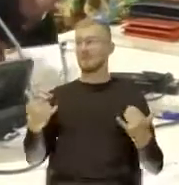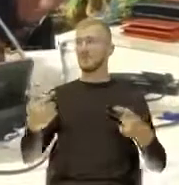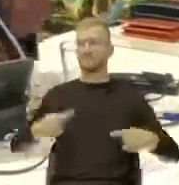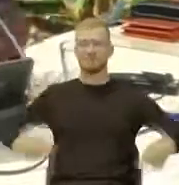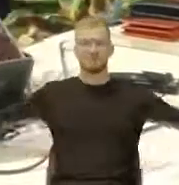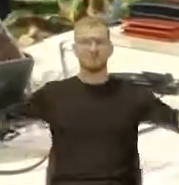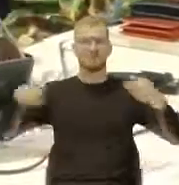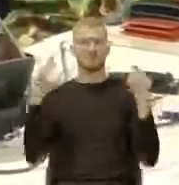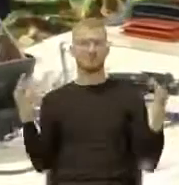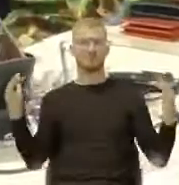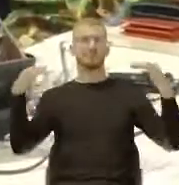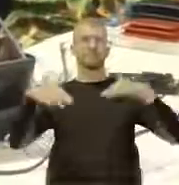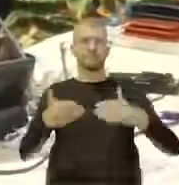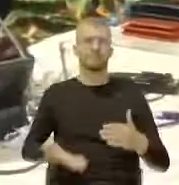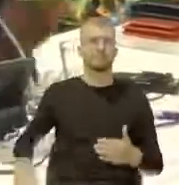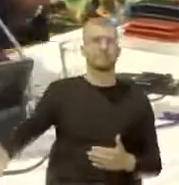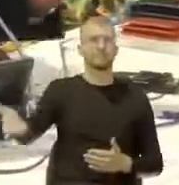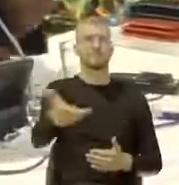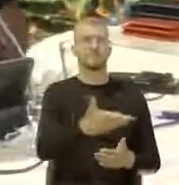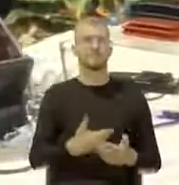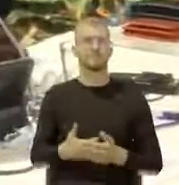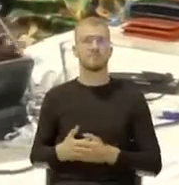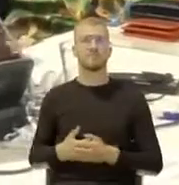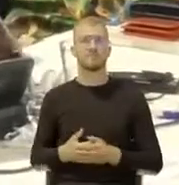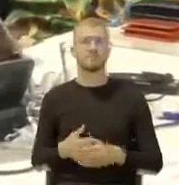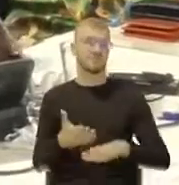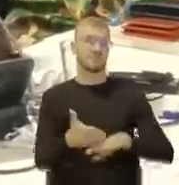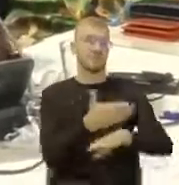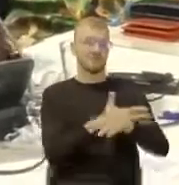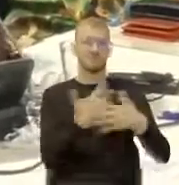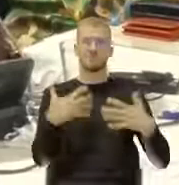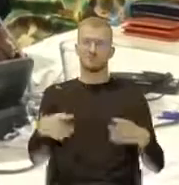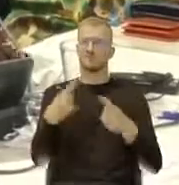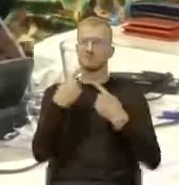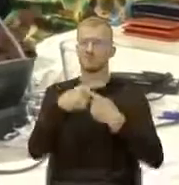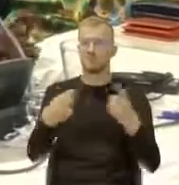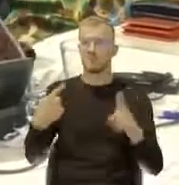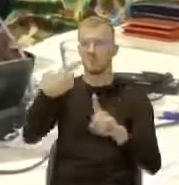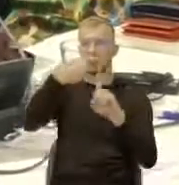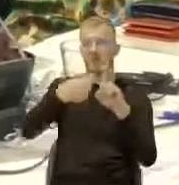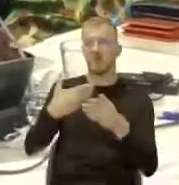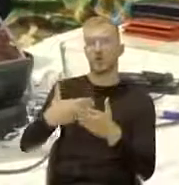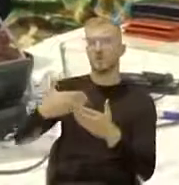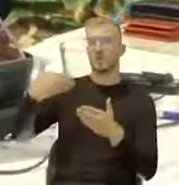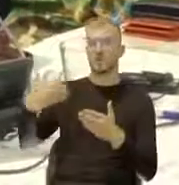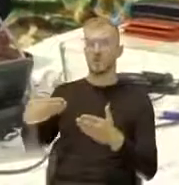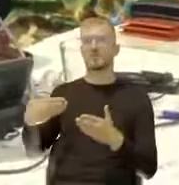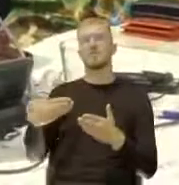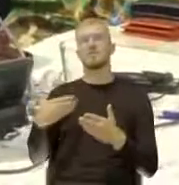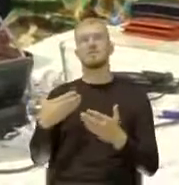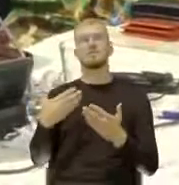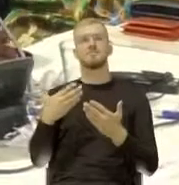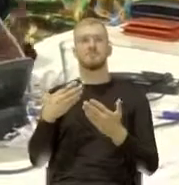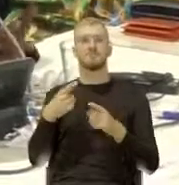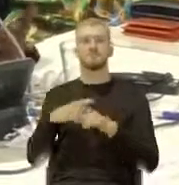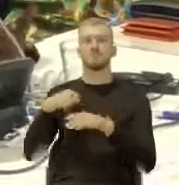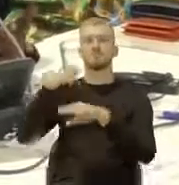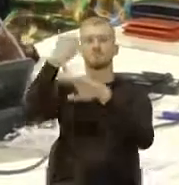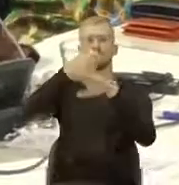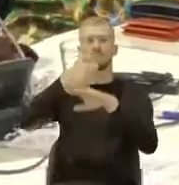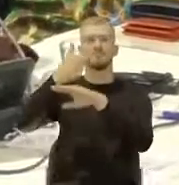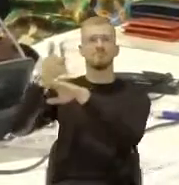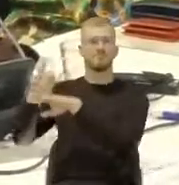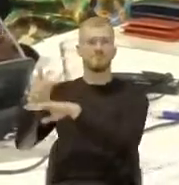in Kisumu. So I would like to greet Governor of Kisumu, who really welcomed us there to this